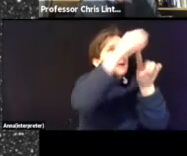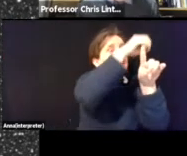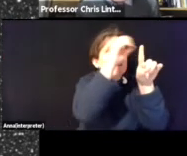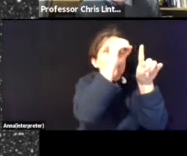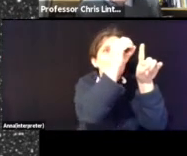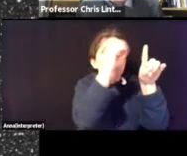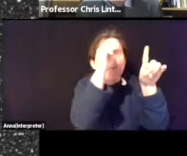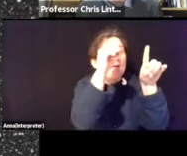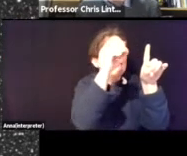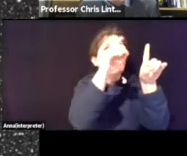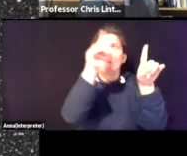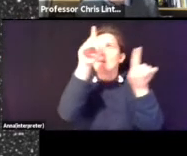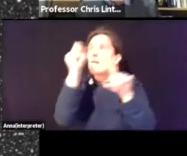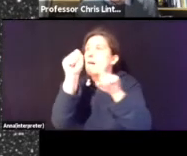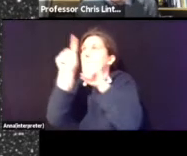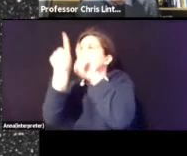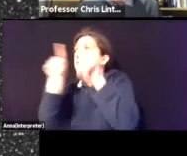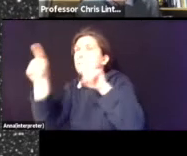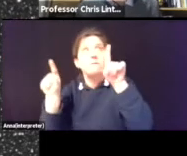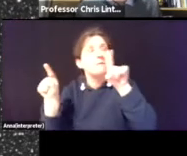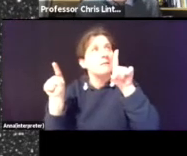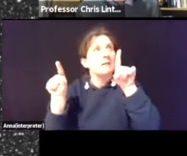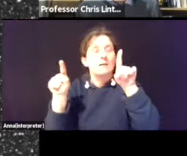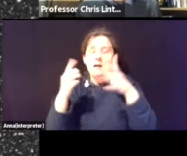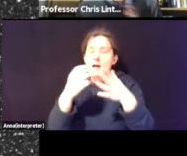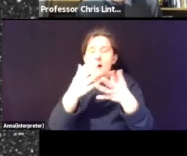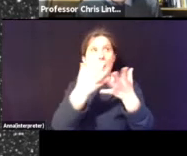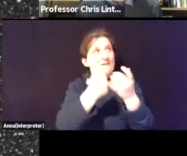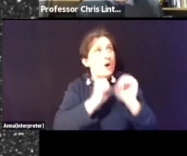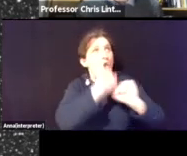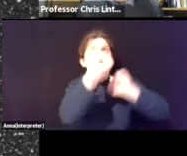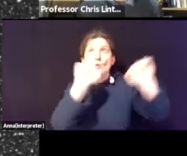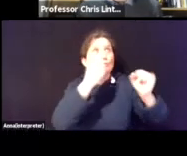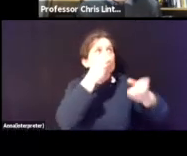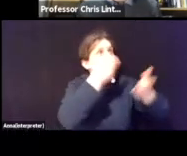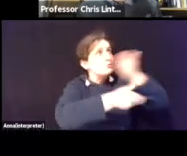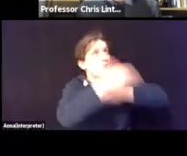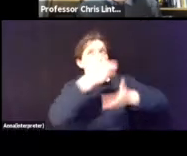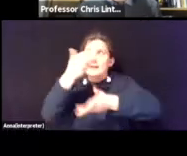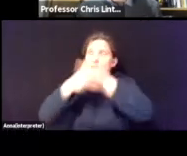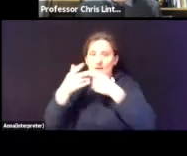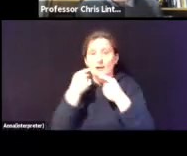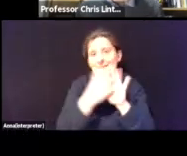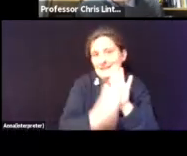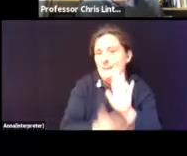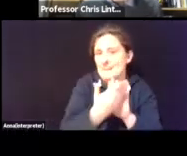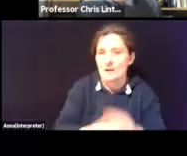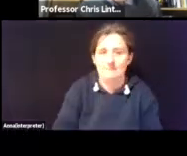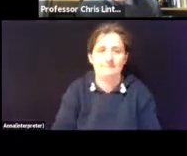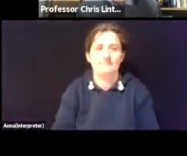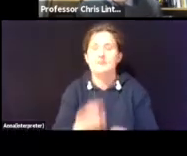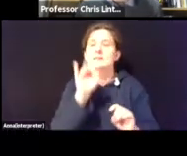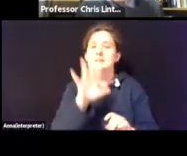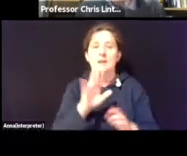to tell us new stories about how planets work. I can even show you some of these planets. So this is an image of the